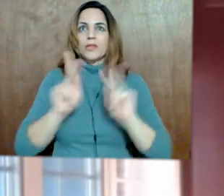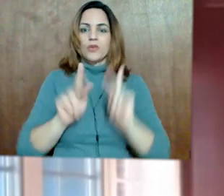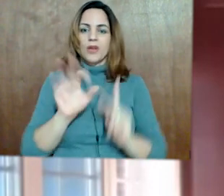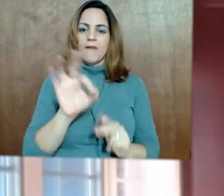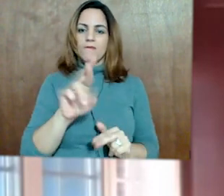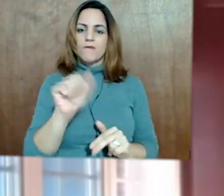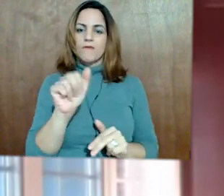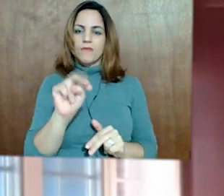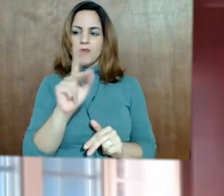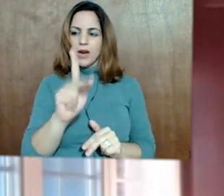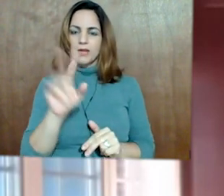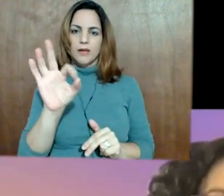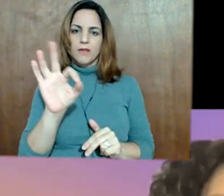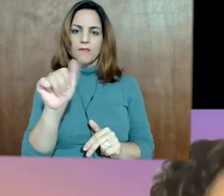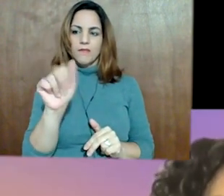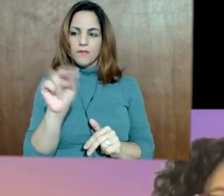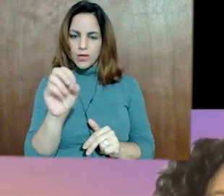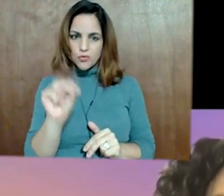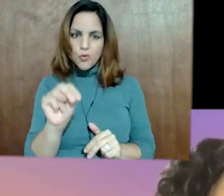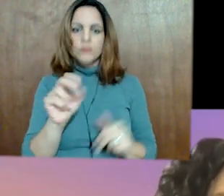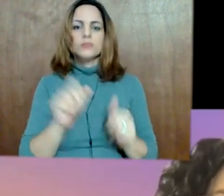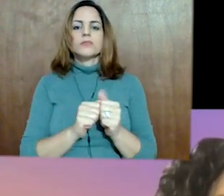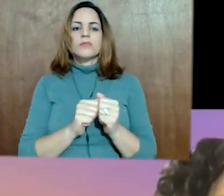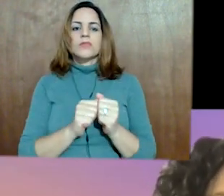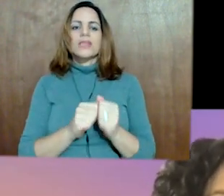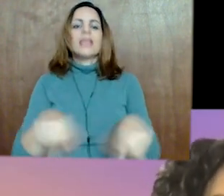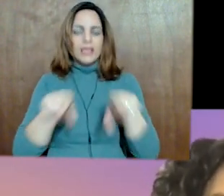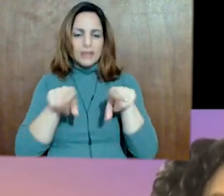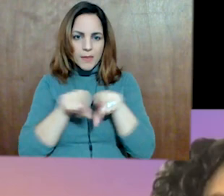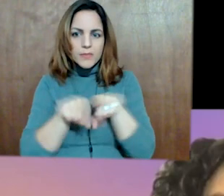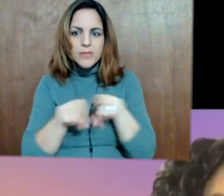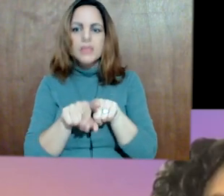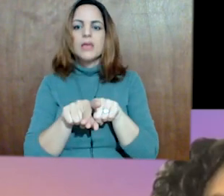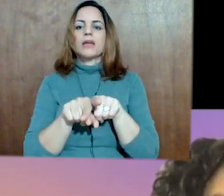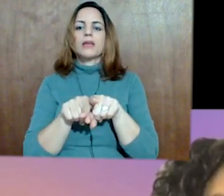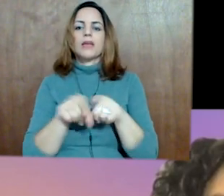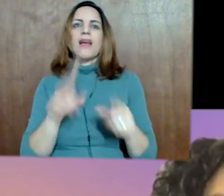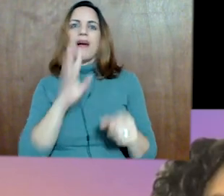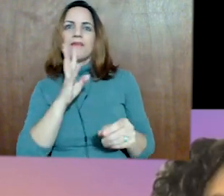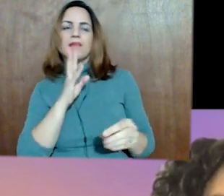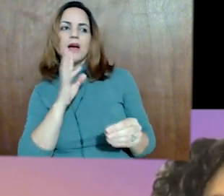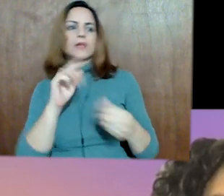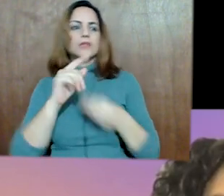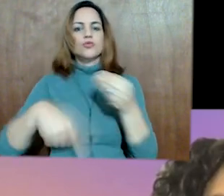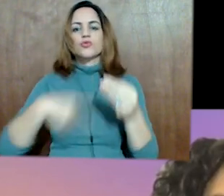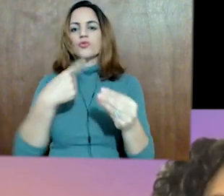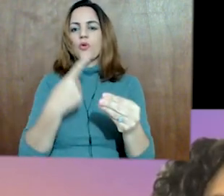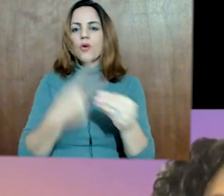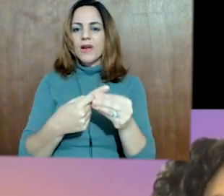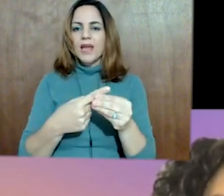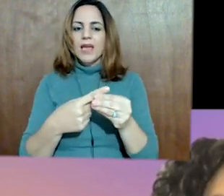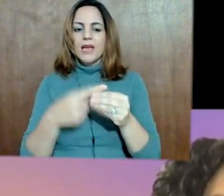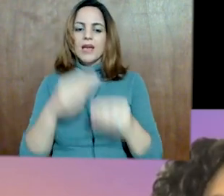a Puerto Rican reality, that where he said, "Colonialism is not satisfied merely with holding a people in its